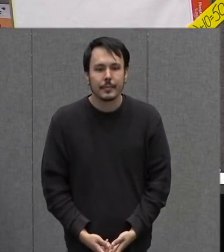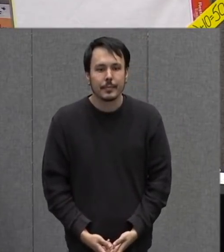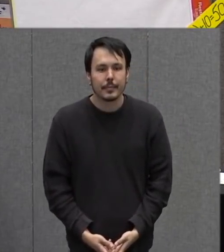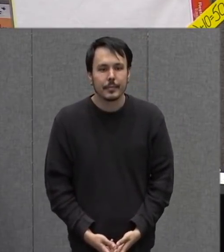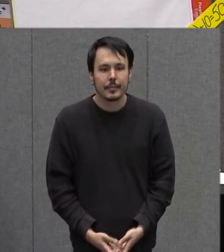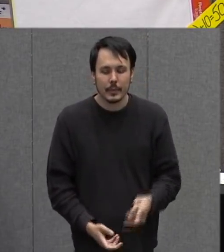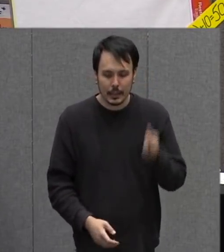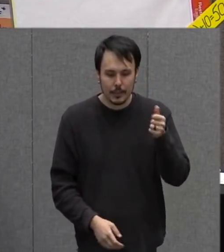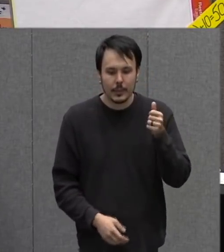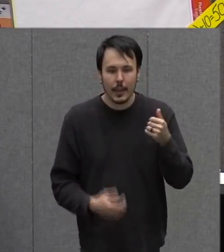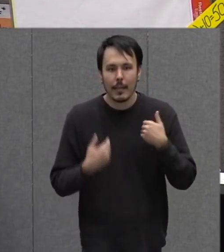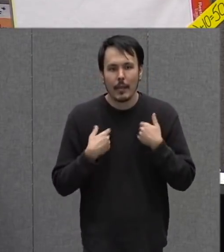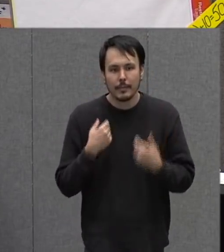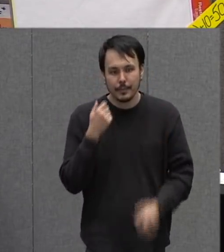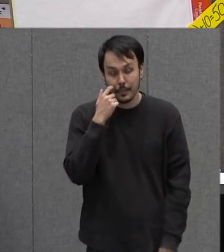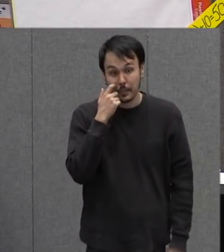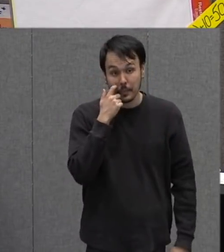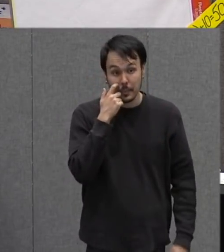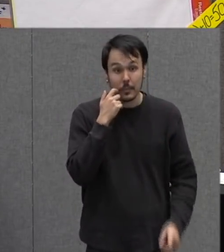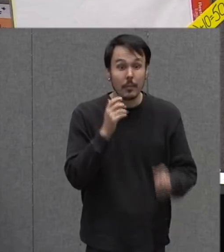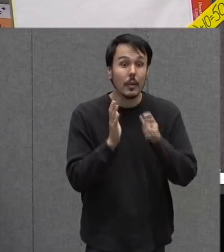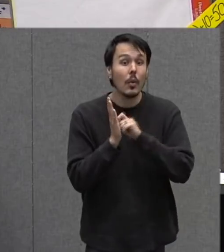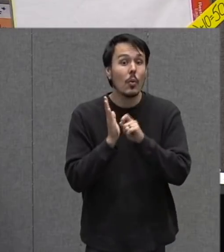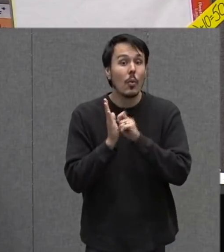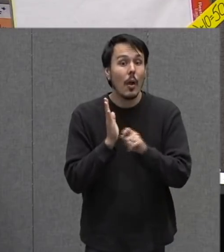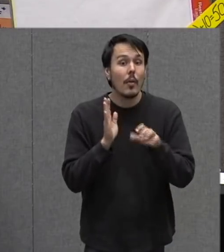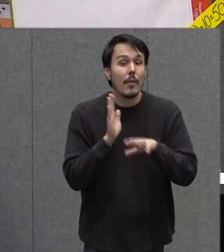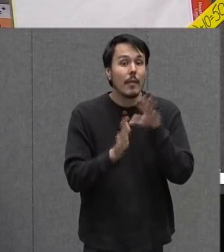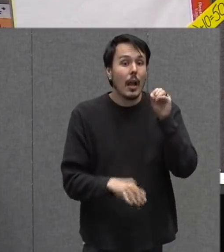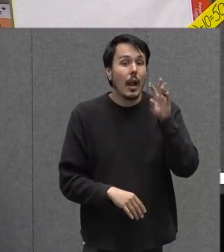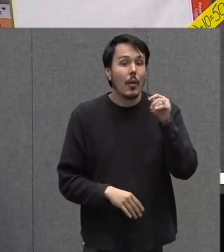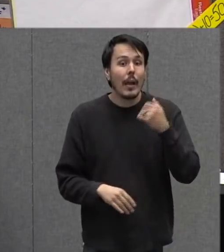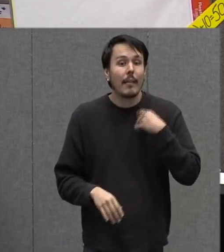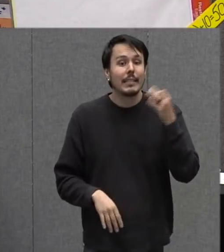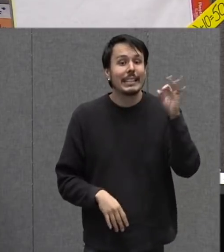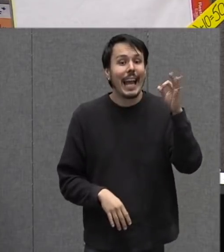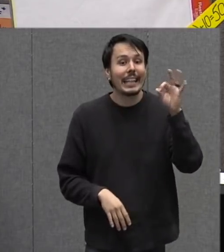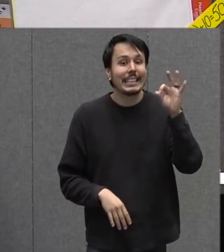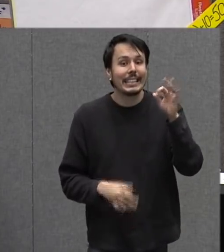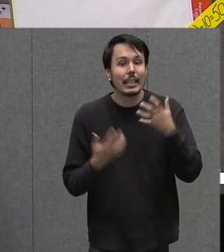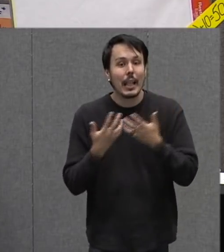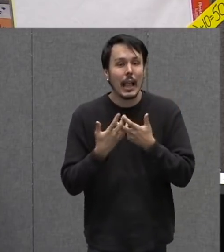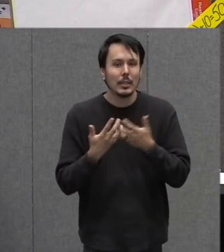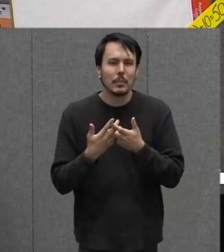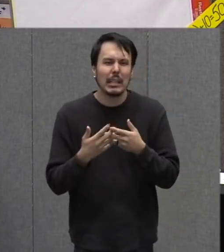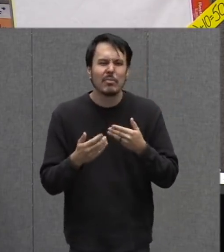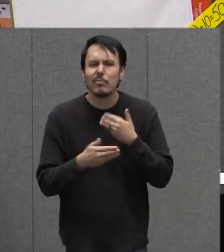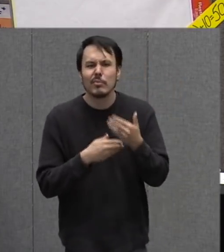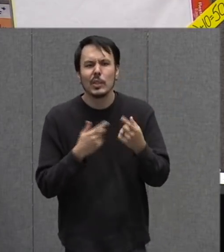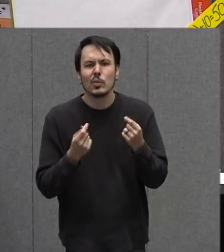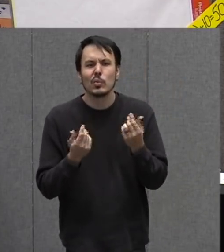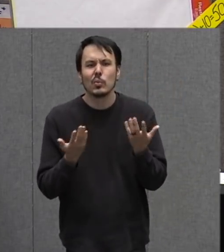he has. So, right, so we found out we had 19 classmates. Then what did we do?